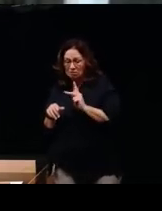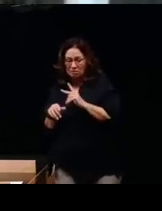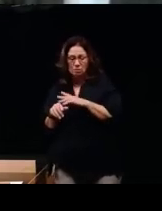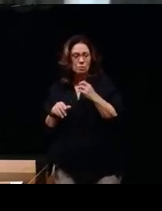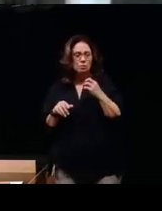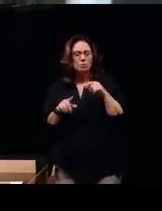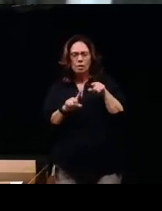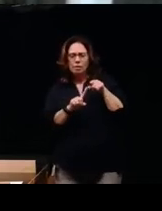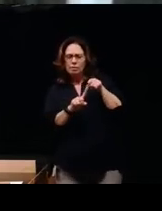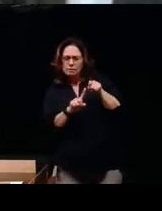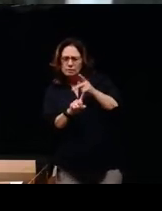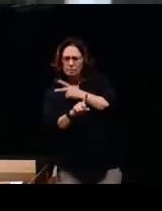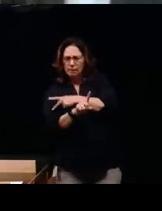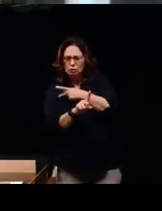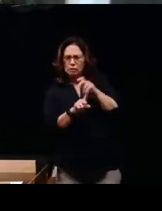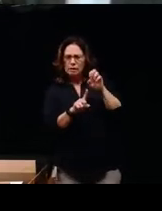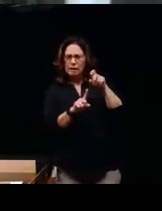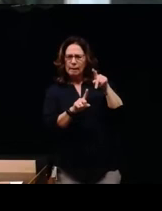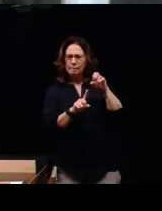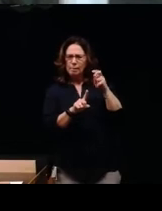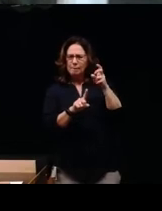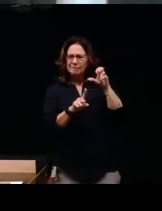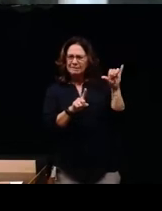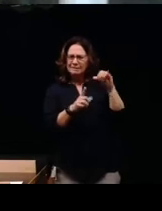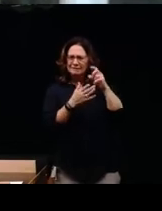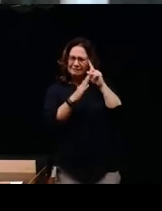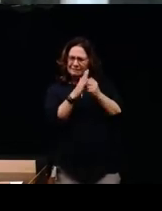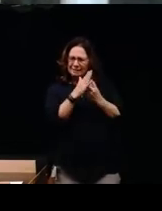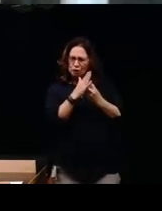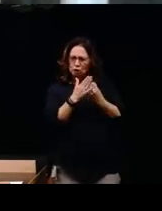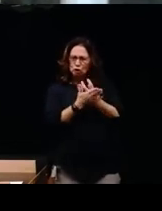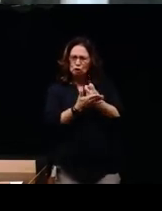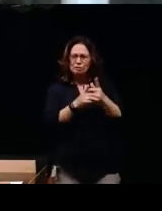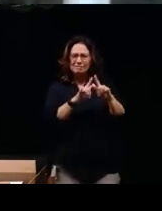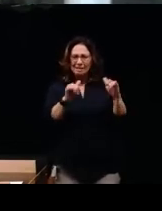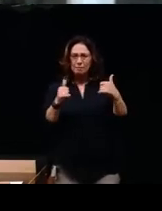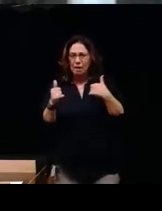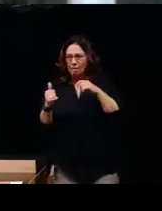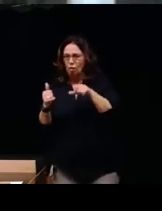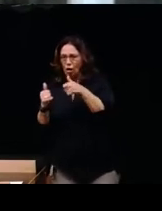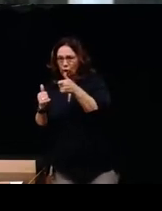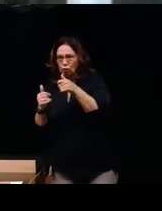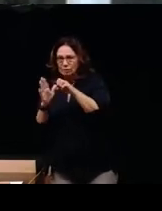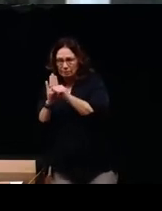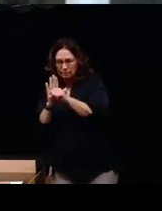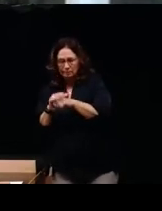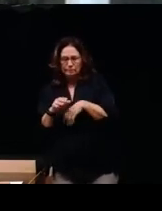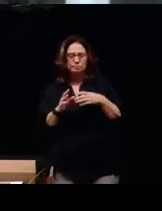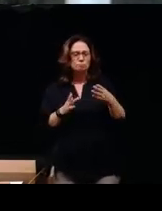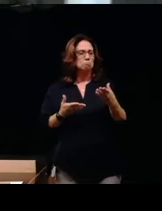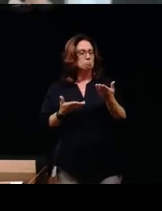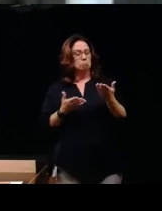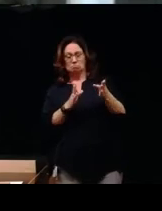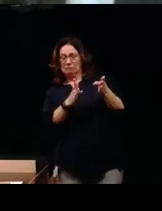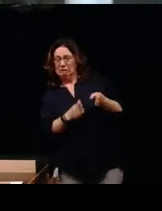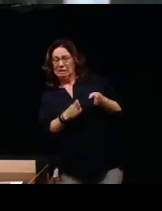patient with epileptic seizures who also has functional seizures? Is this a case of an